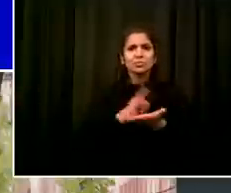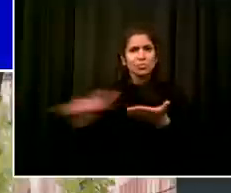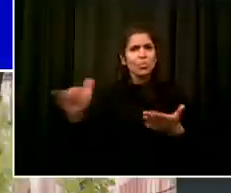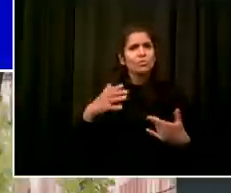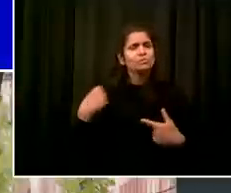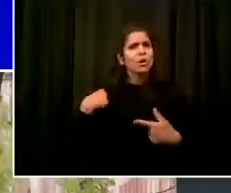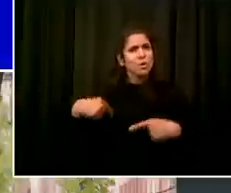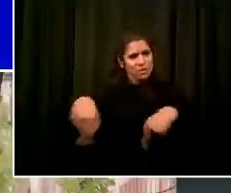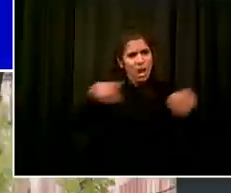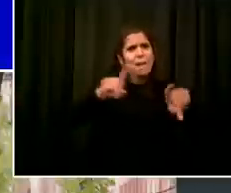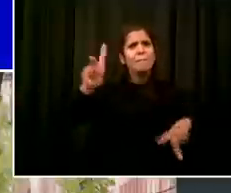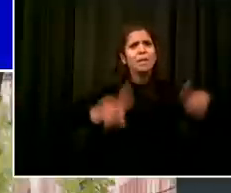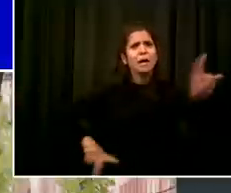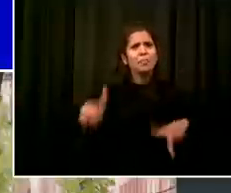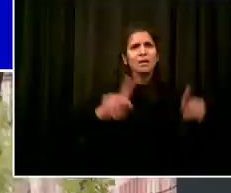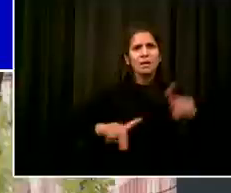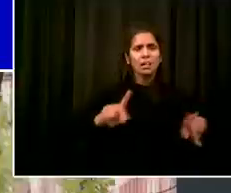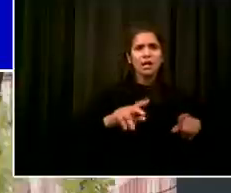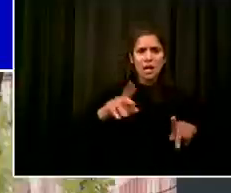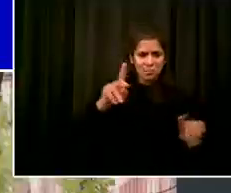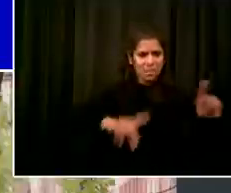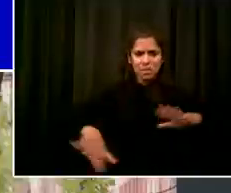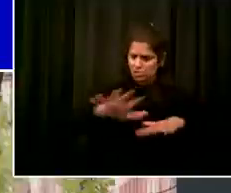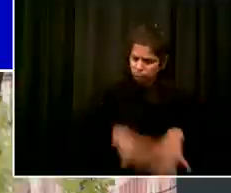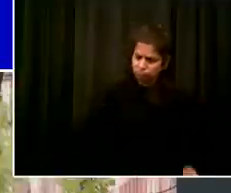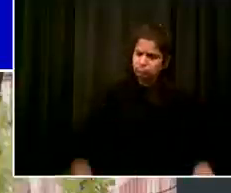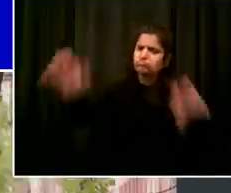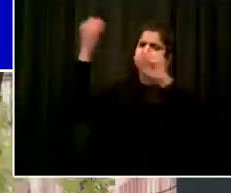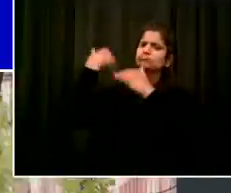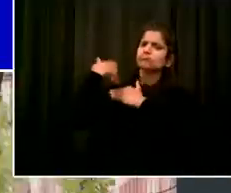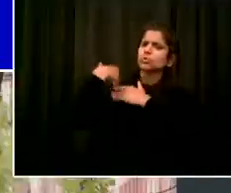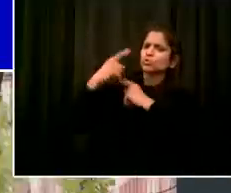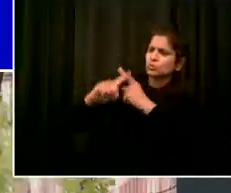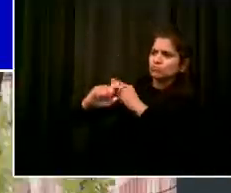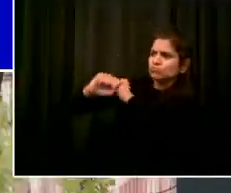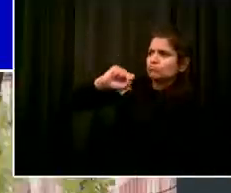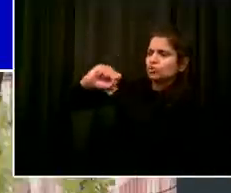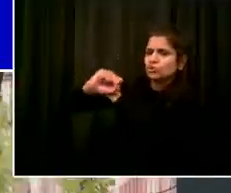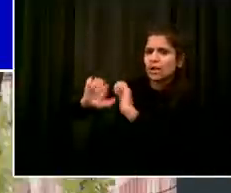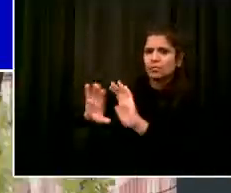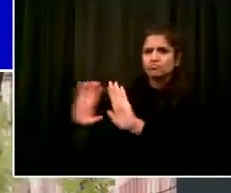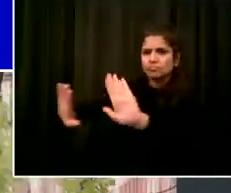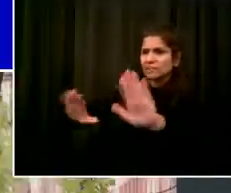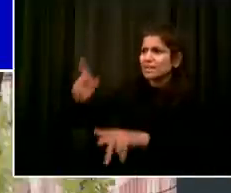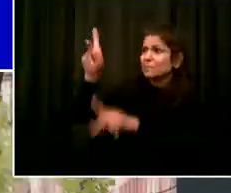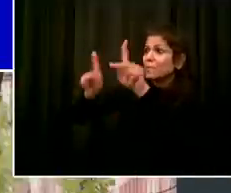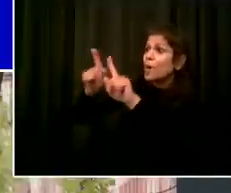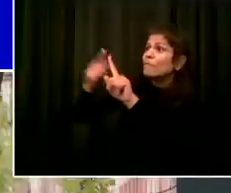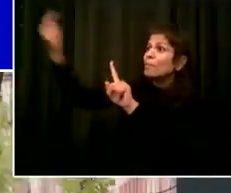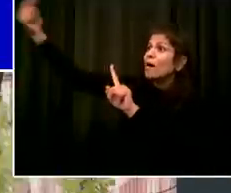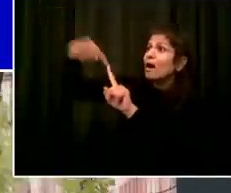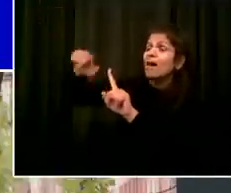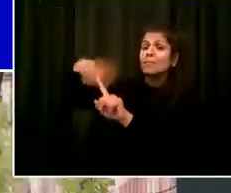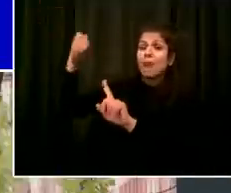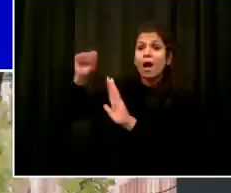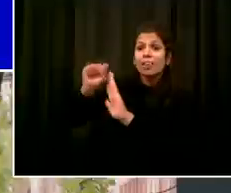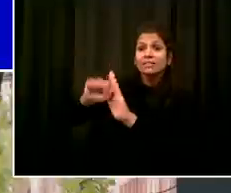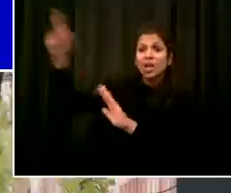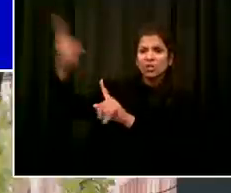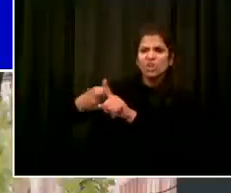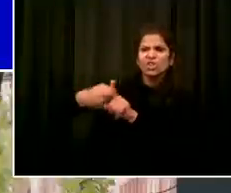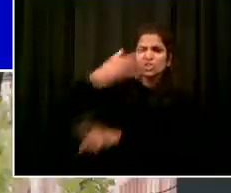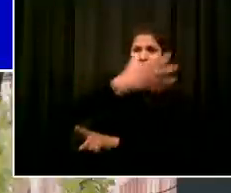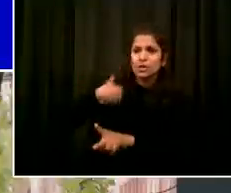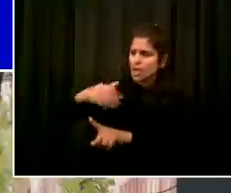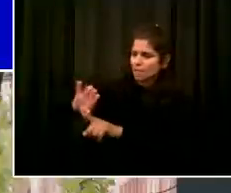young people in the Bronx. That's our future right there. Look at them. They saw violence. They